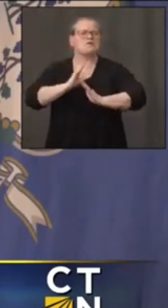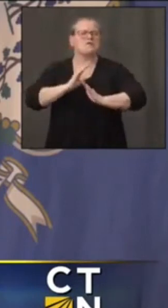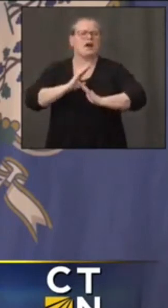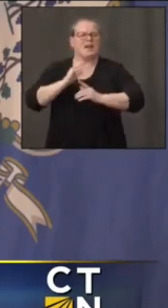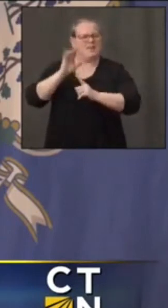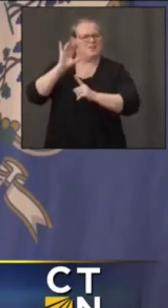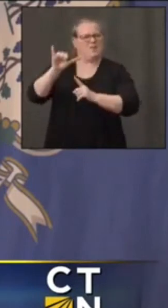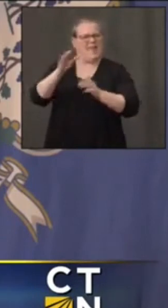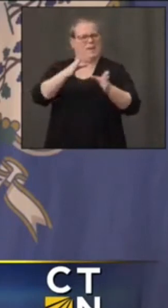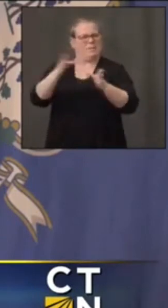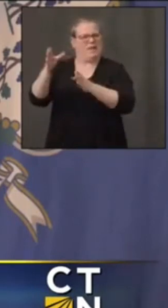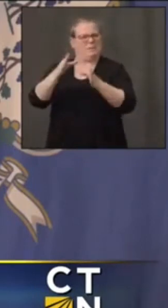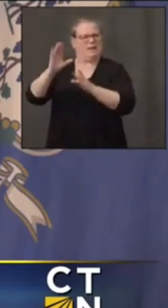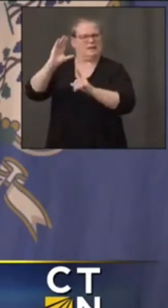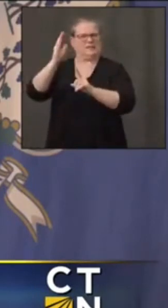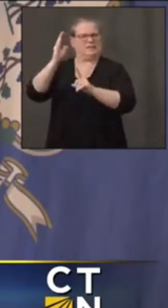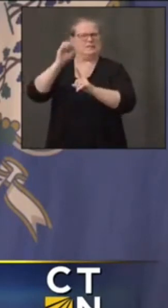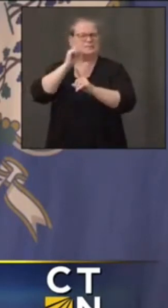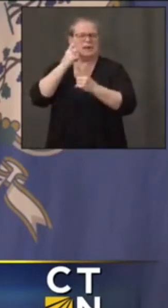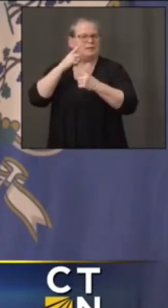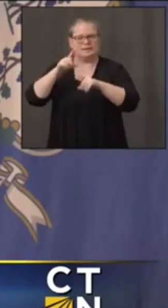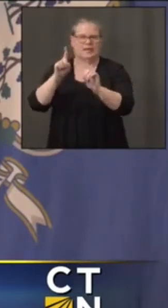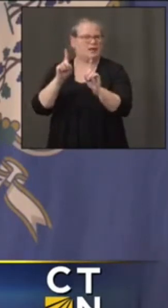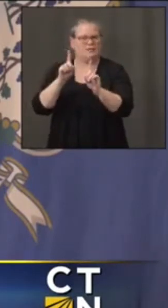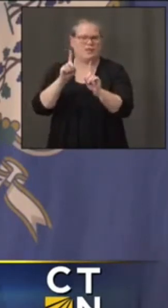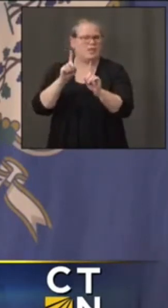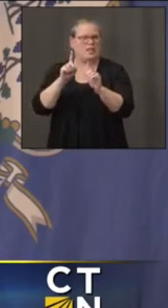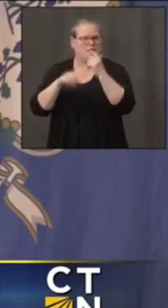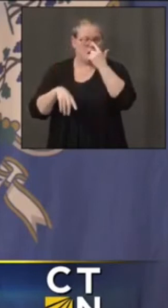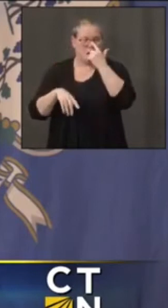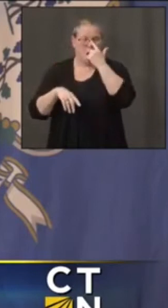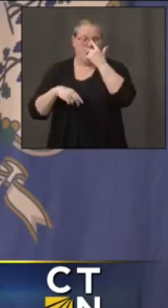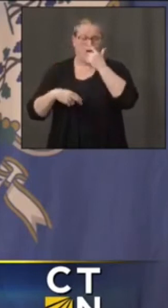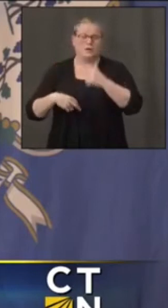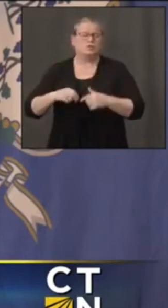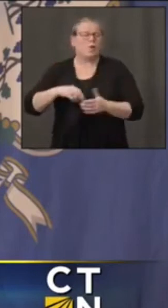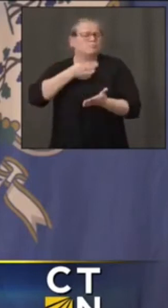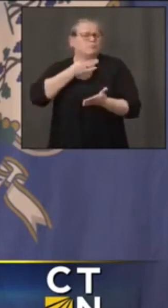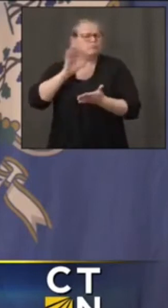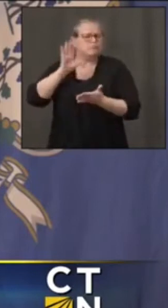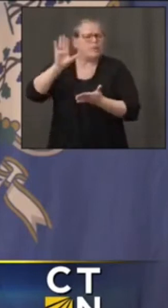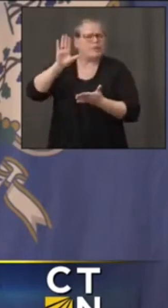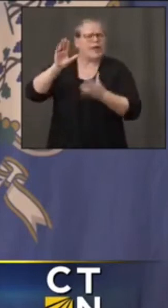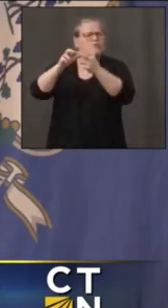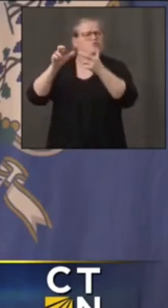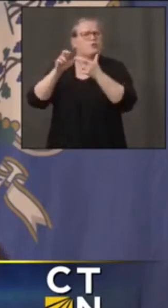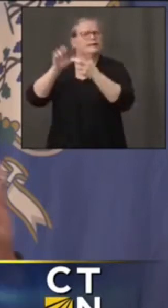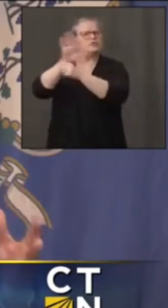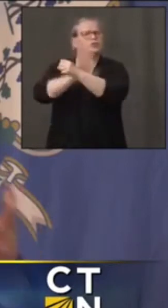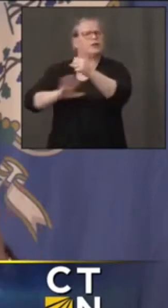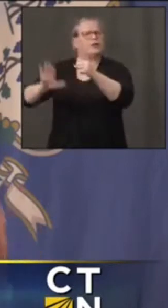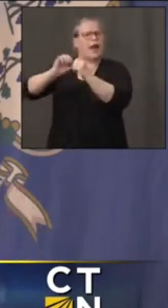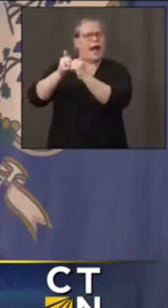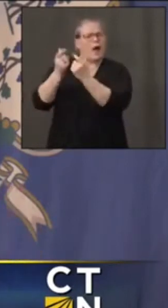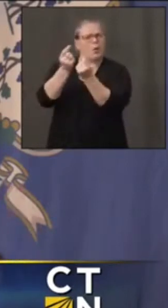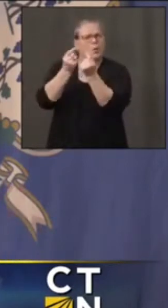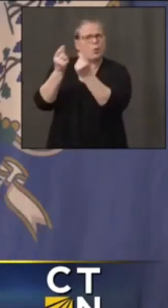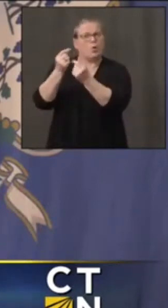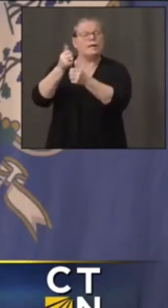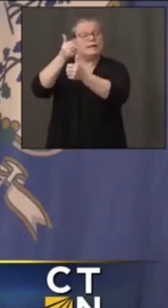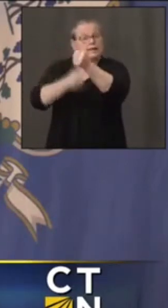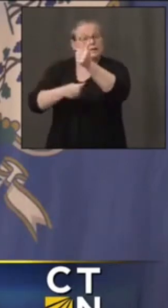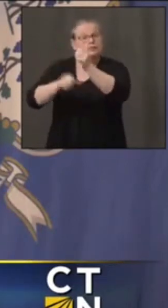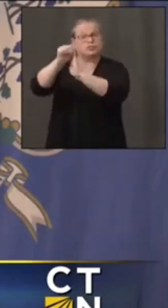not that successful in hindsight. I'm sort of interested in how they're working on a regional basis and not doing everything state by